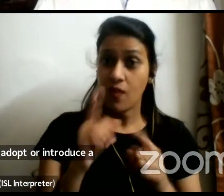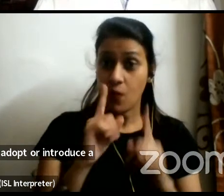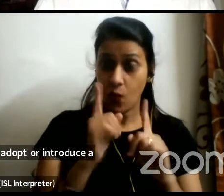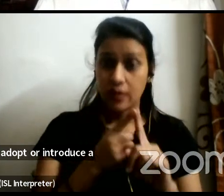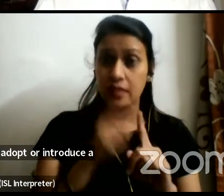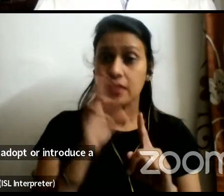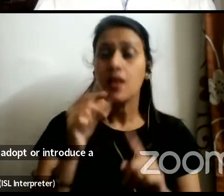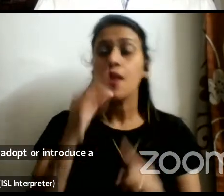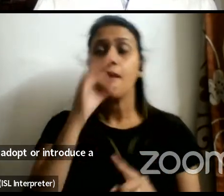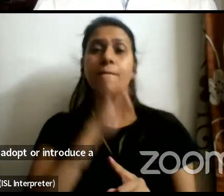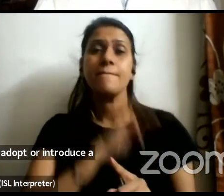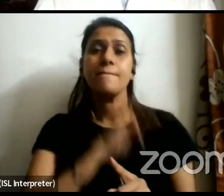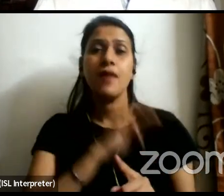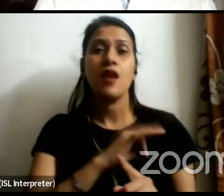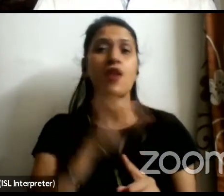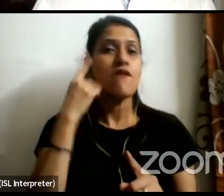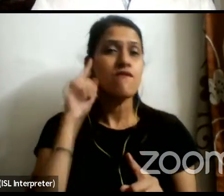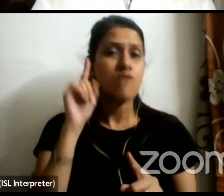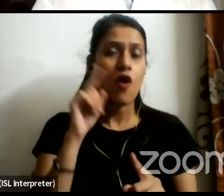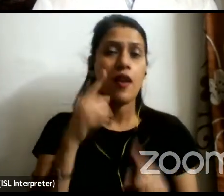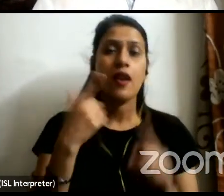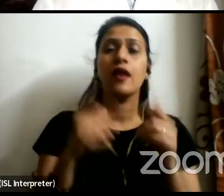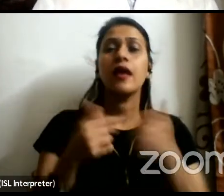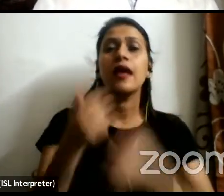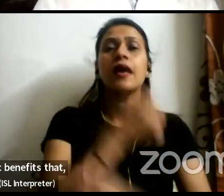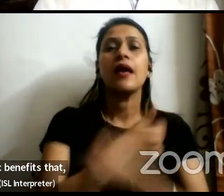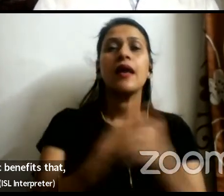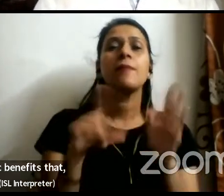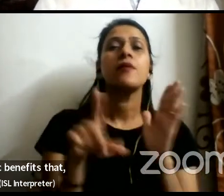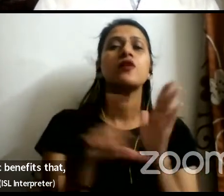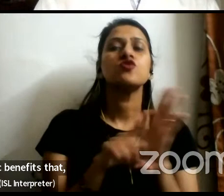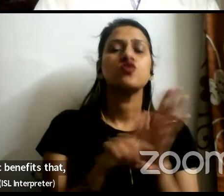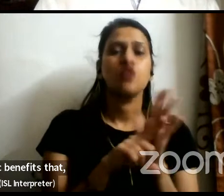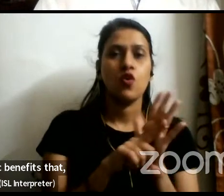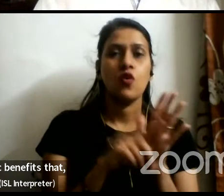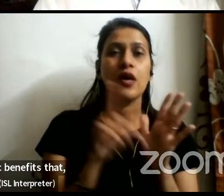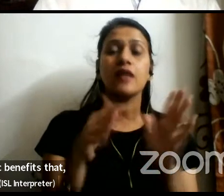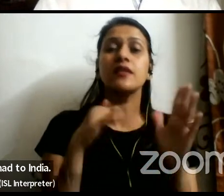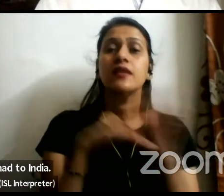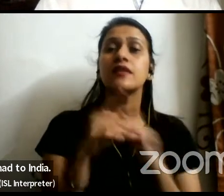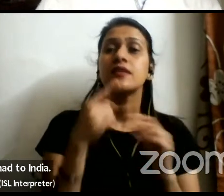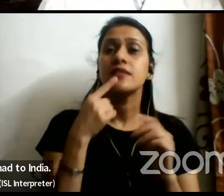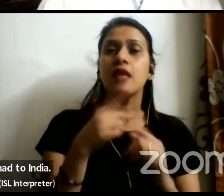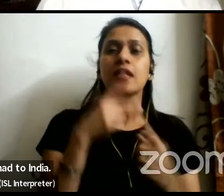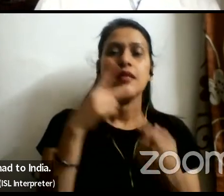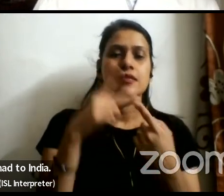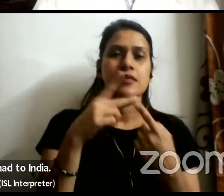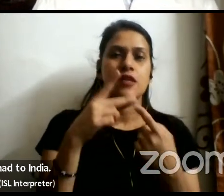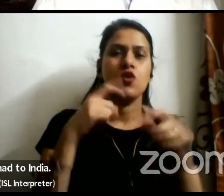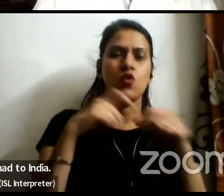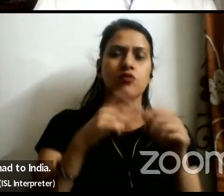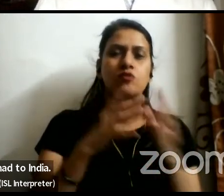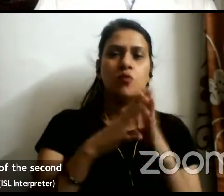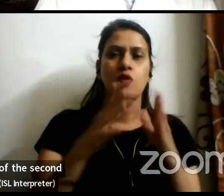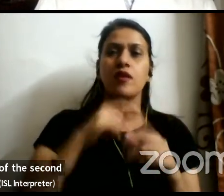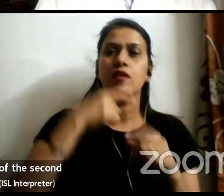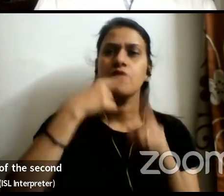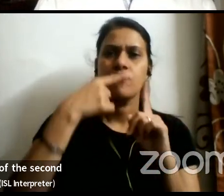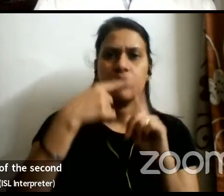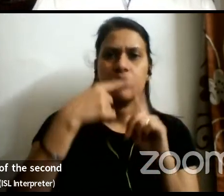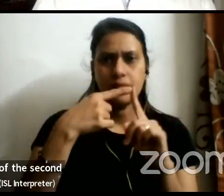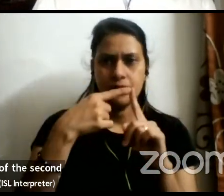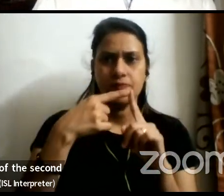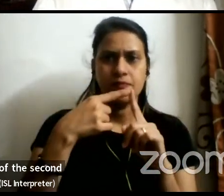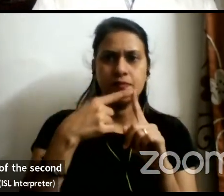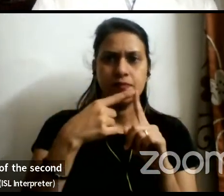specific benefits that adopting a competition law has had to India? I think we've answered a large part of the second question, but the first question, if you can sort of